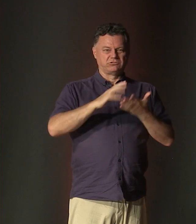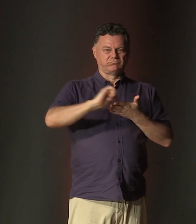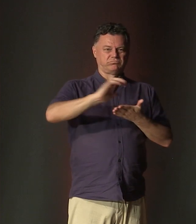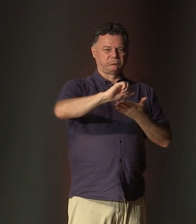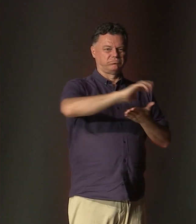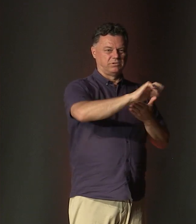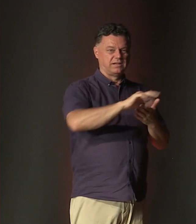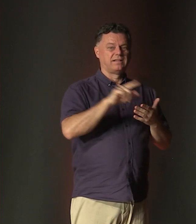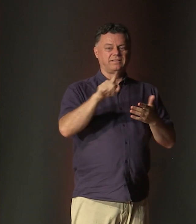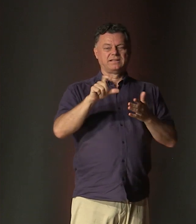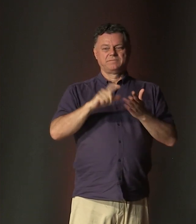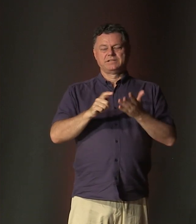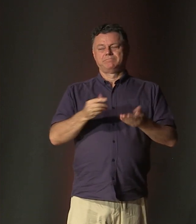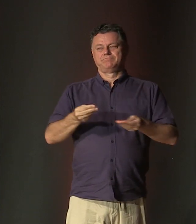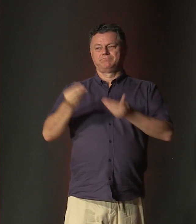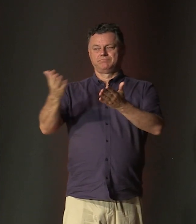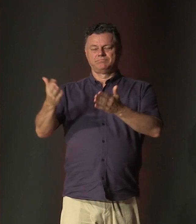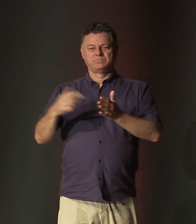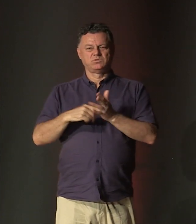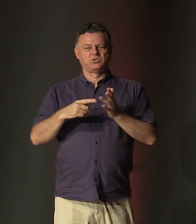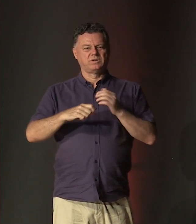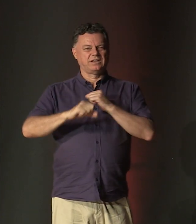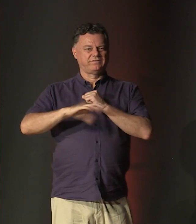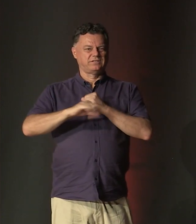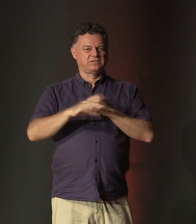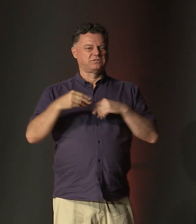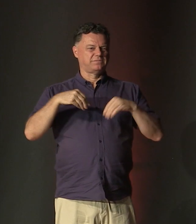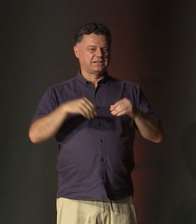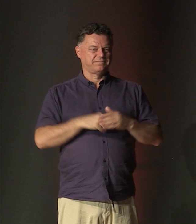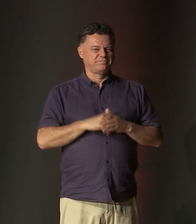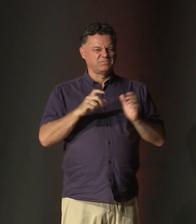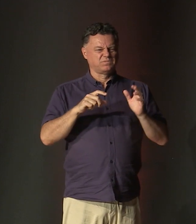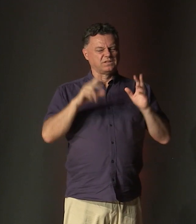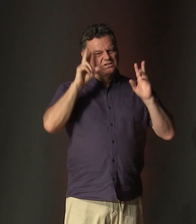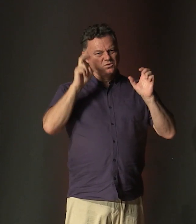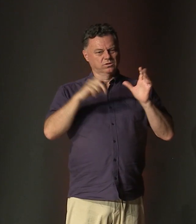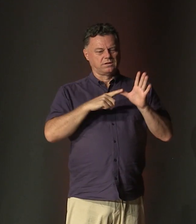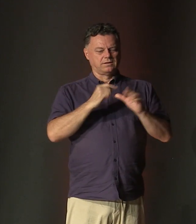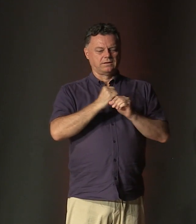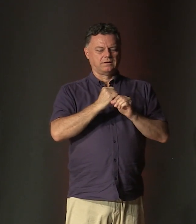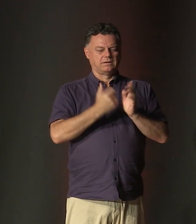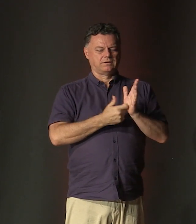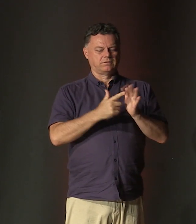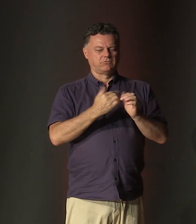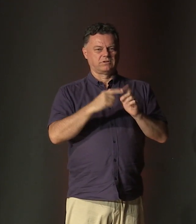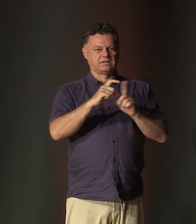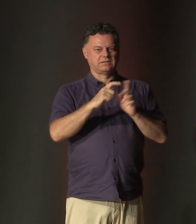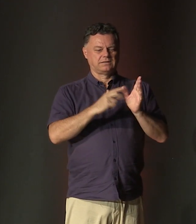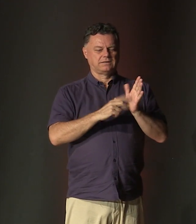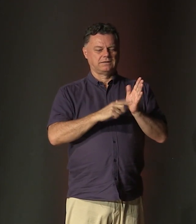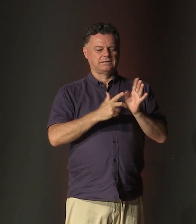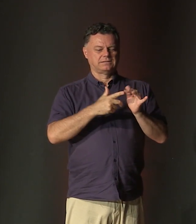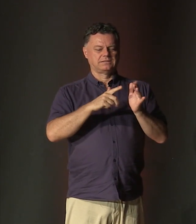marketing. They can perform what's called an aggregated analysis, where they take a look at the goods and services that have